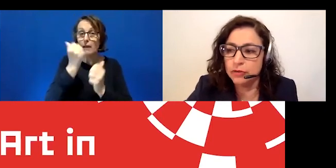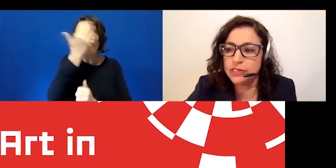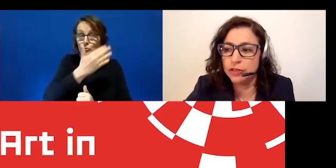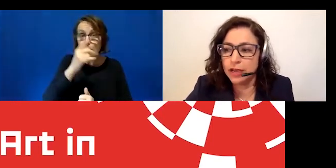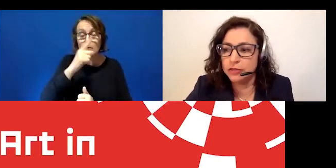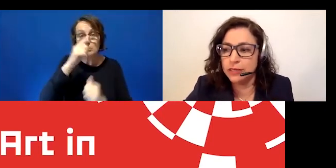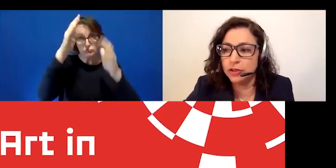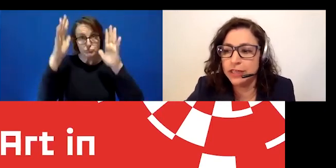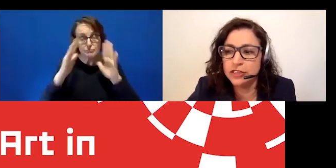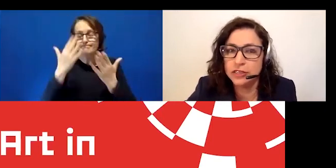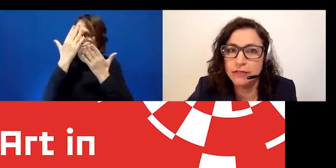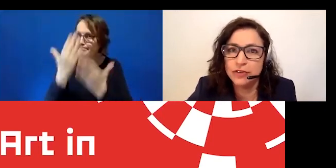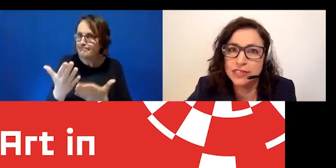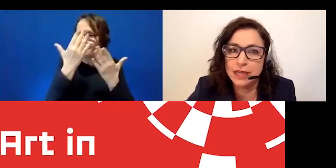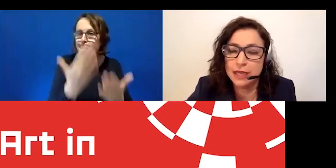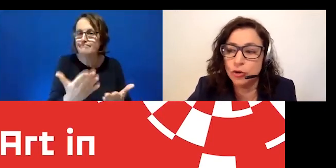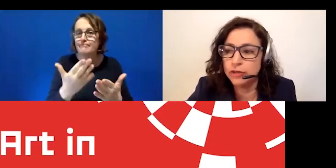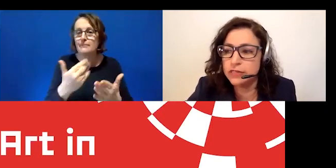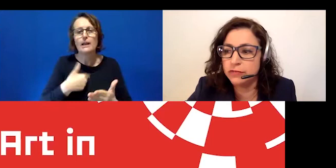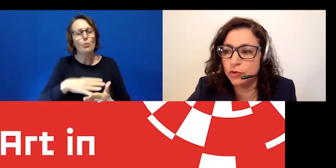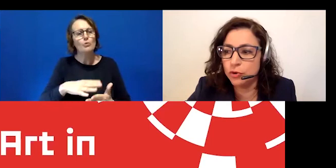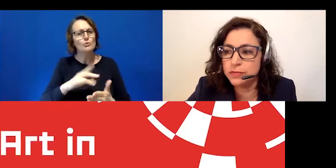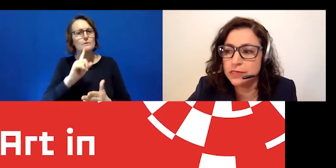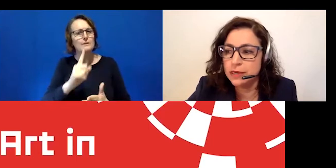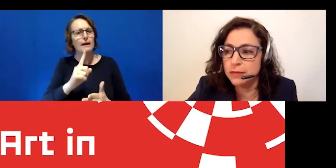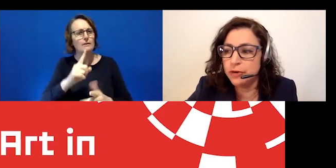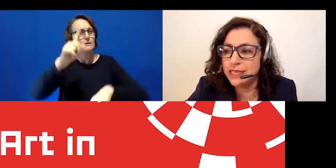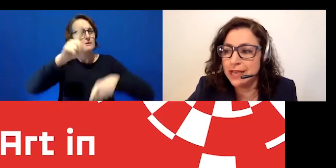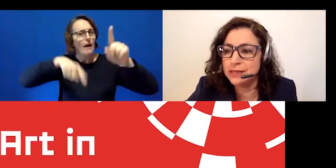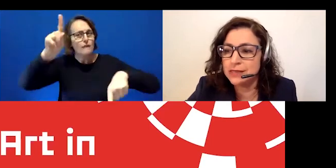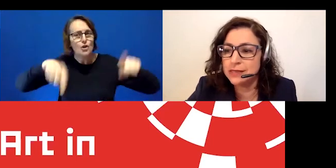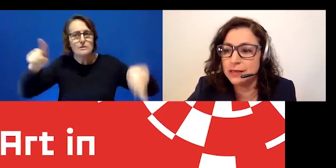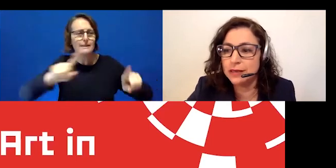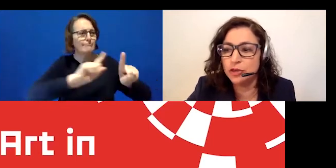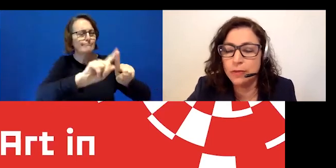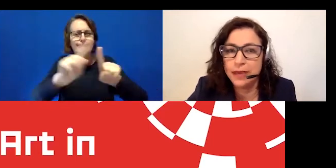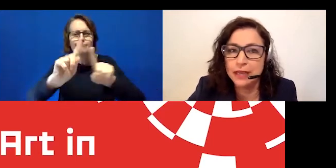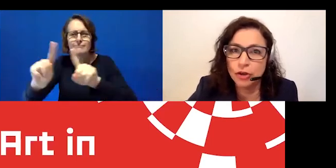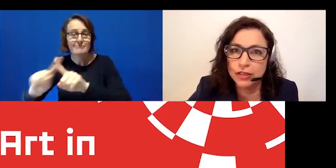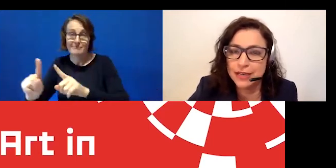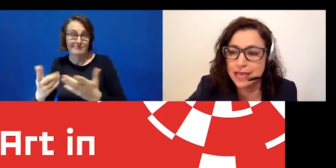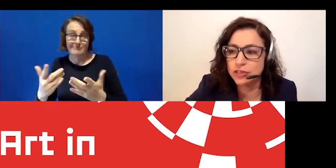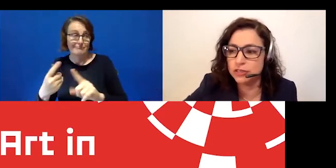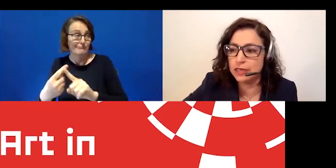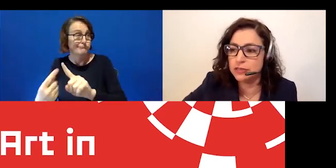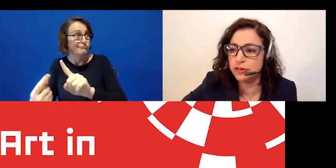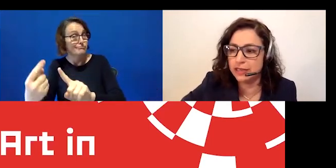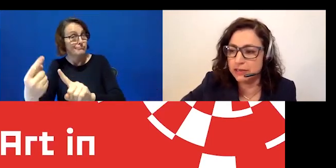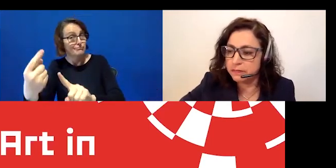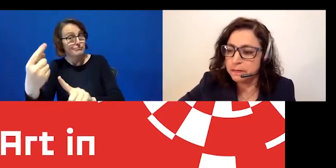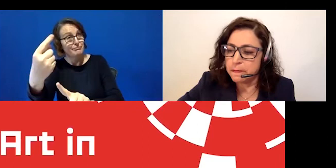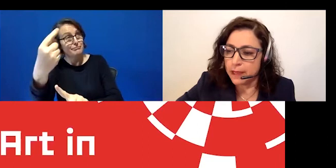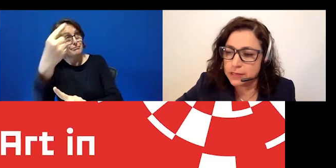I'd also like to acknowledge that diversity in all of its forms predates European colonisation in